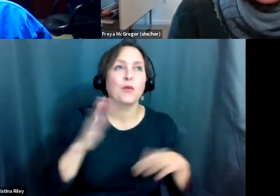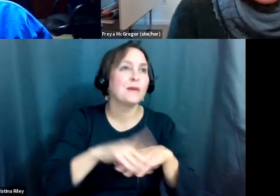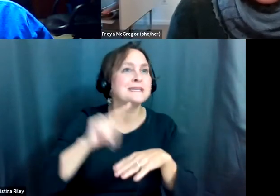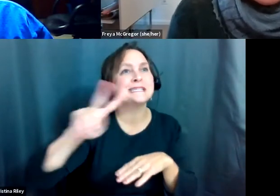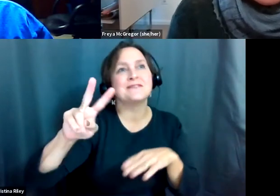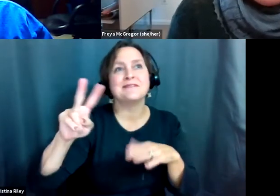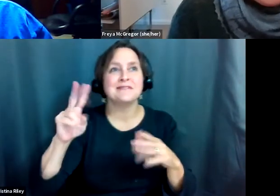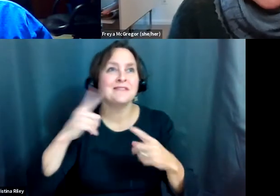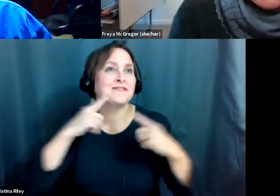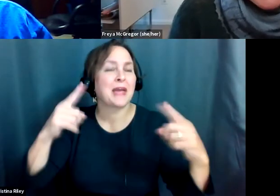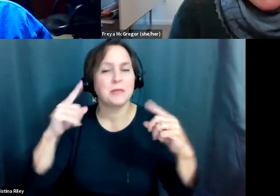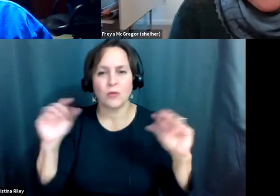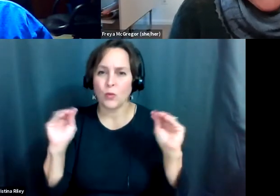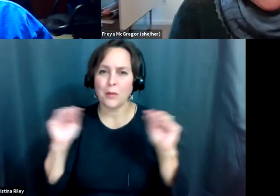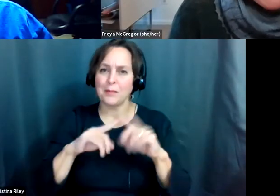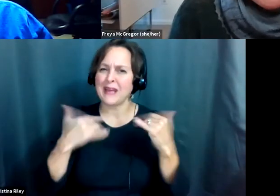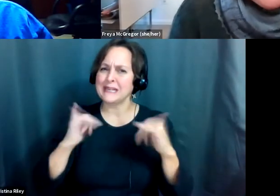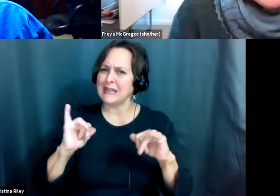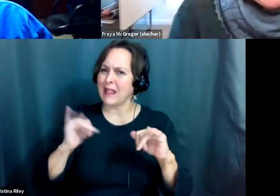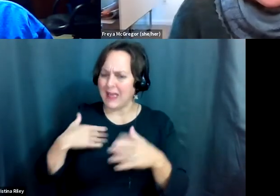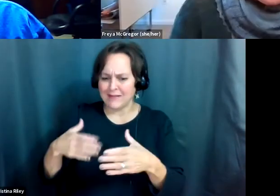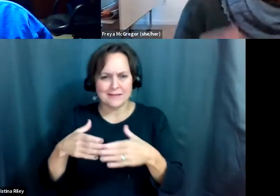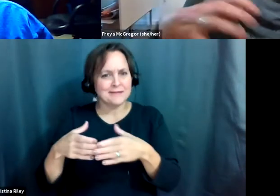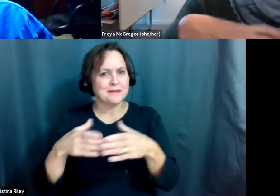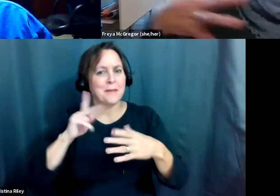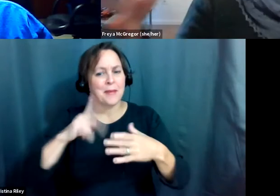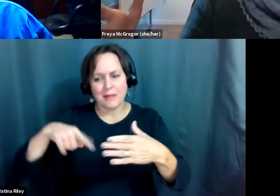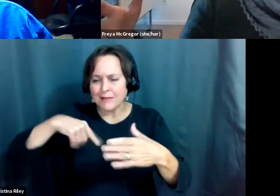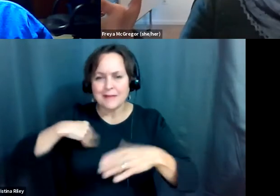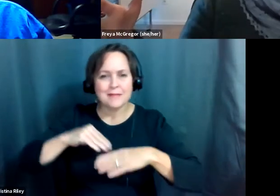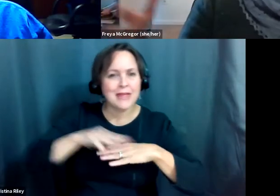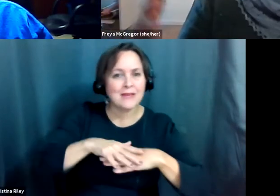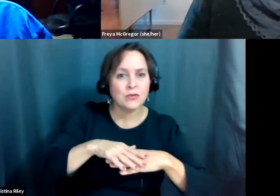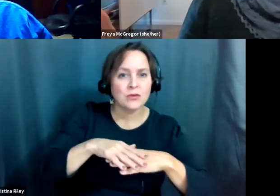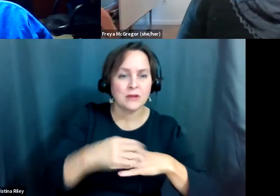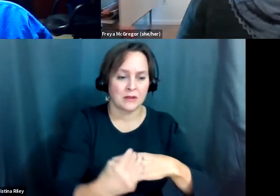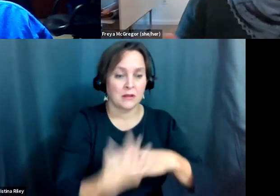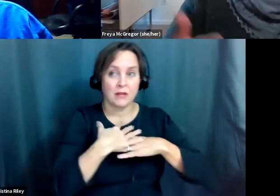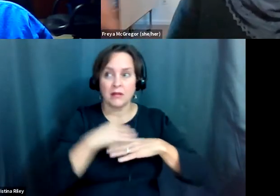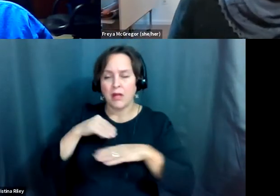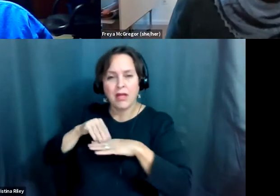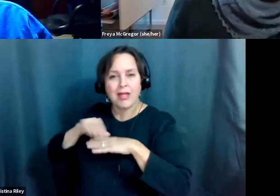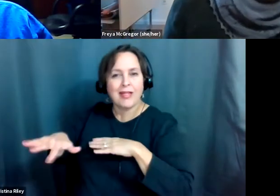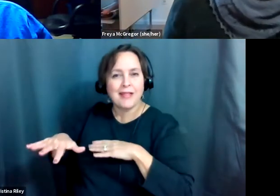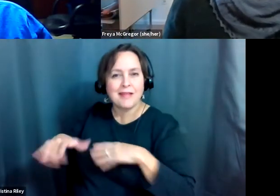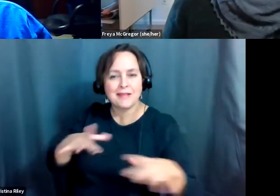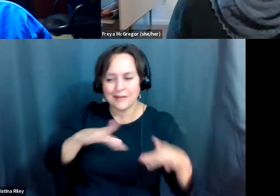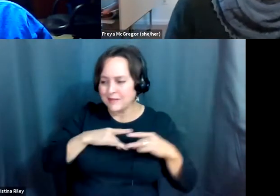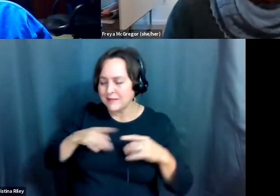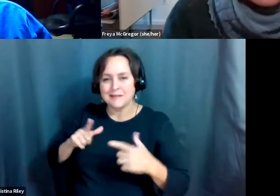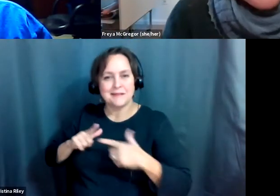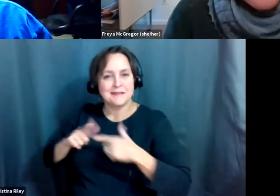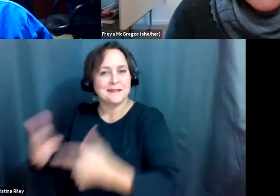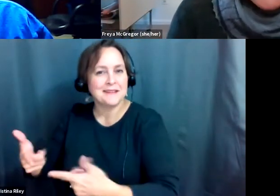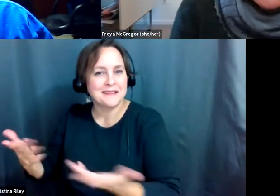kind of influence. And that, that professor's influence on you, and then your influence on these other folks, and, and all the people here tonight, like